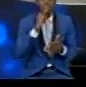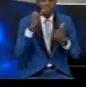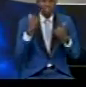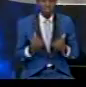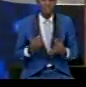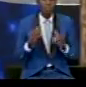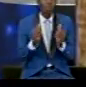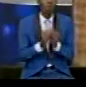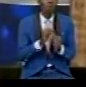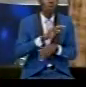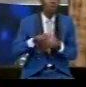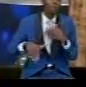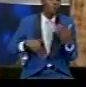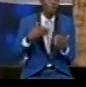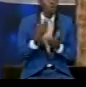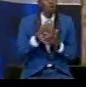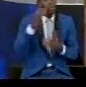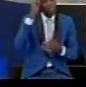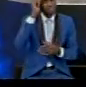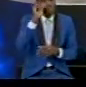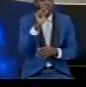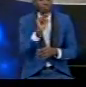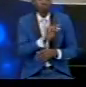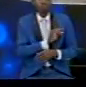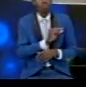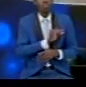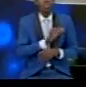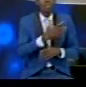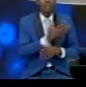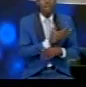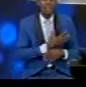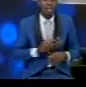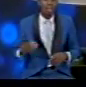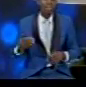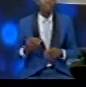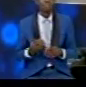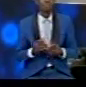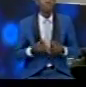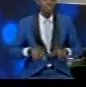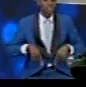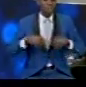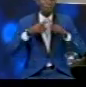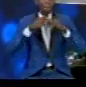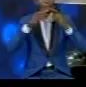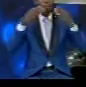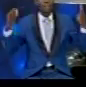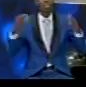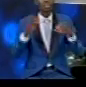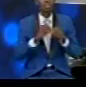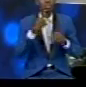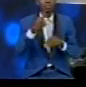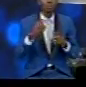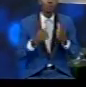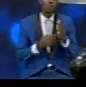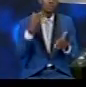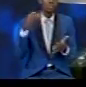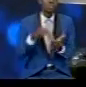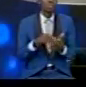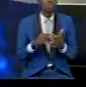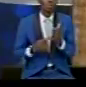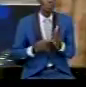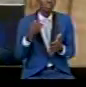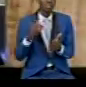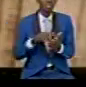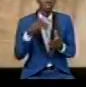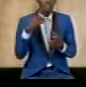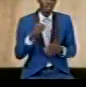all his qualities and attributes, and he will live big in you once again, the Christ of